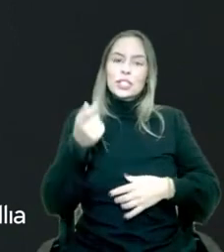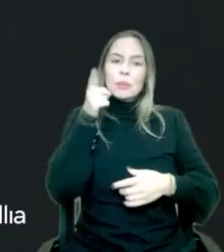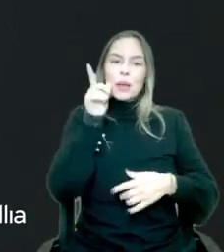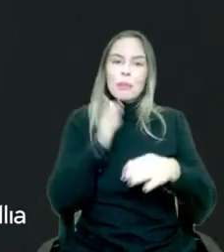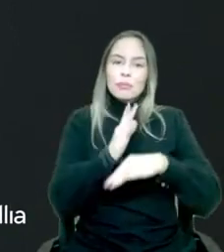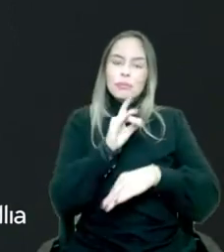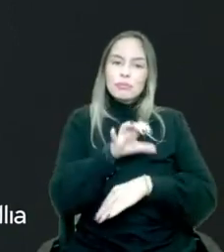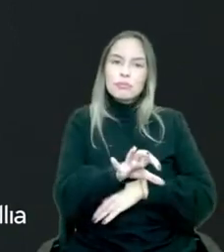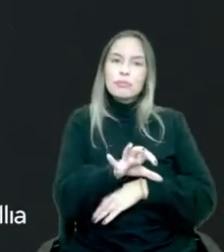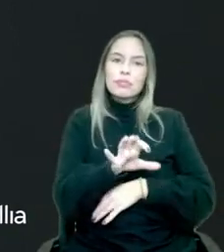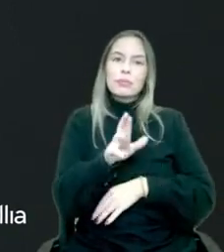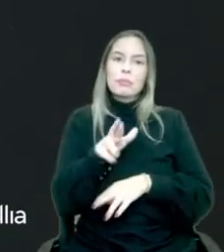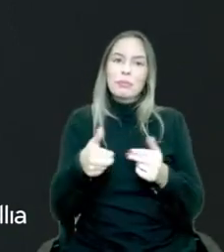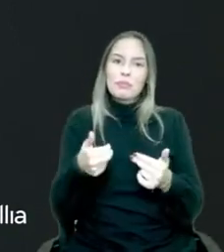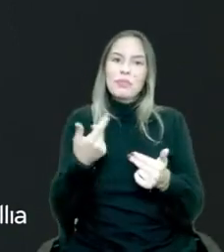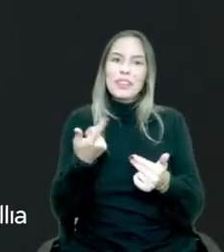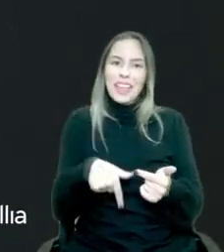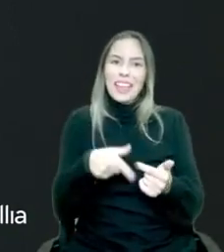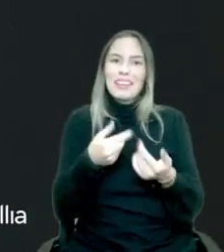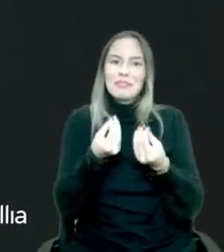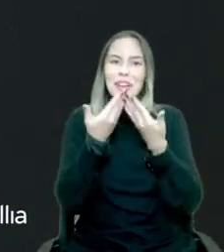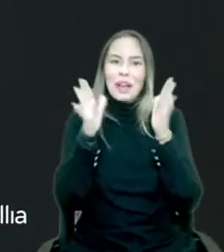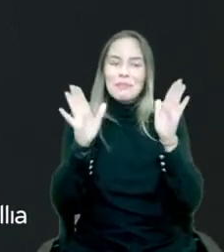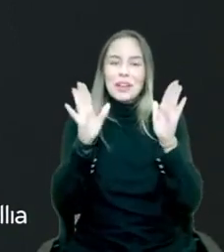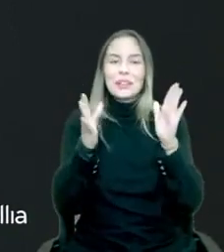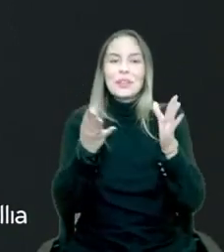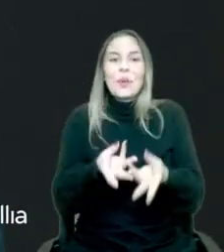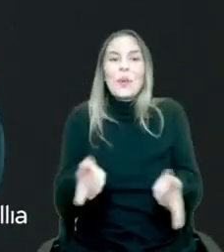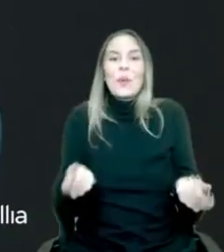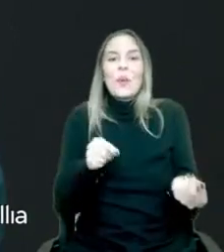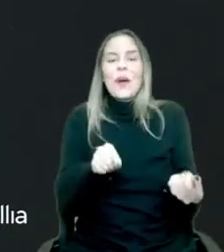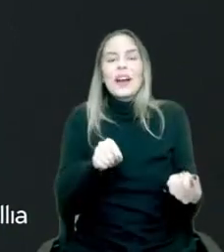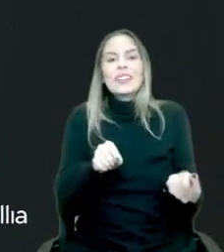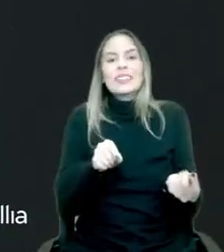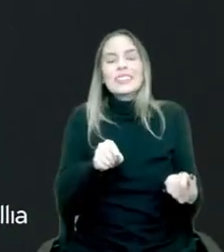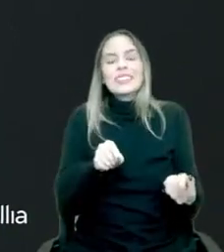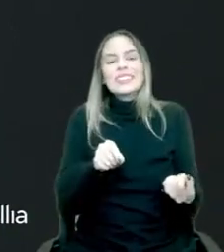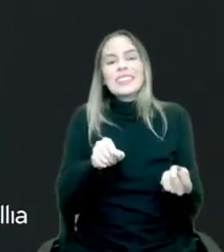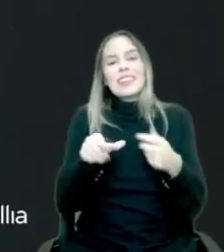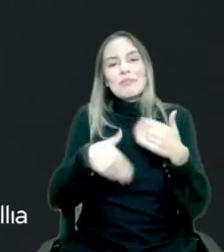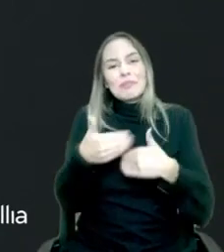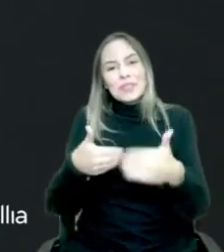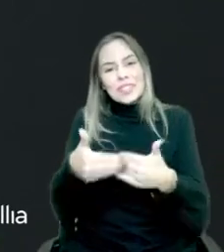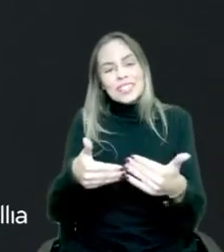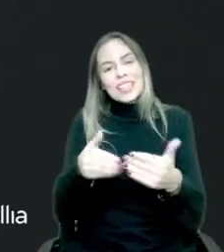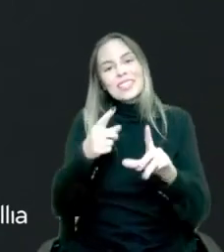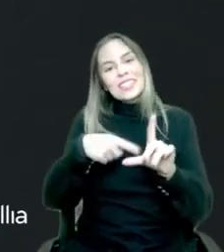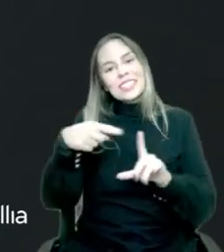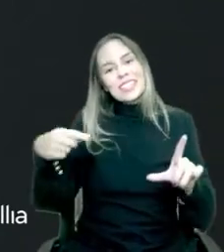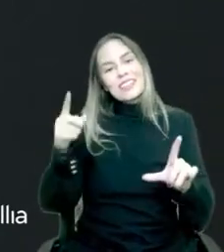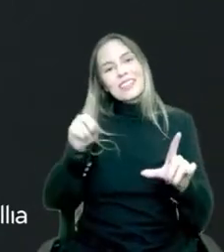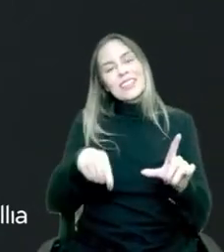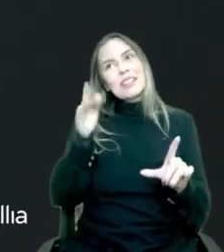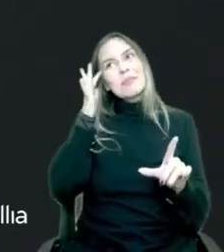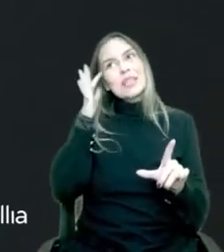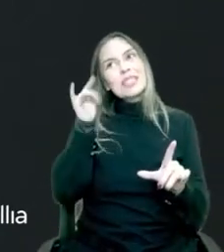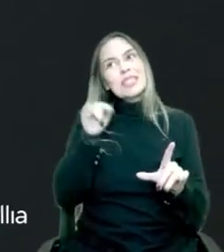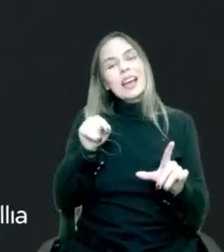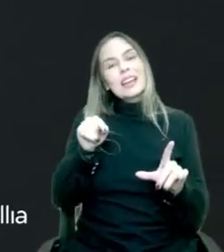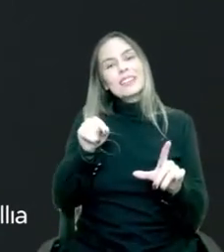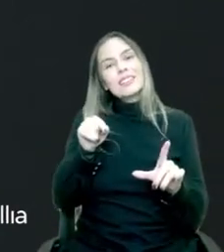opened up an incredible amount of ideation for us and levels of thought that we're able to go even beyond AI in,